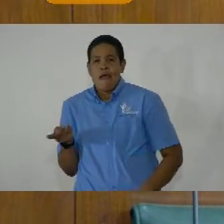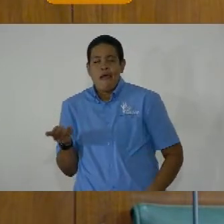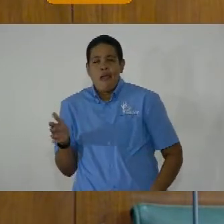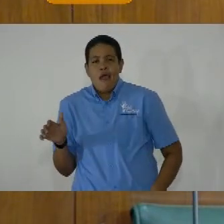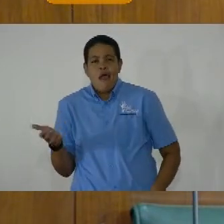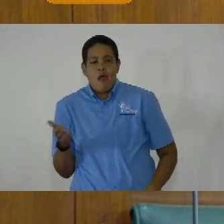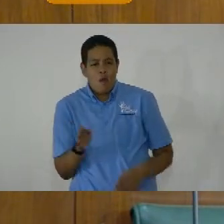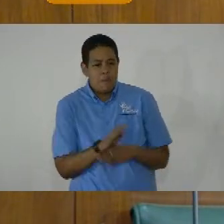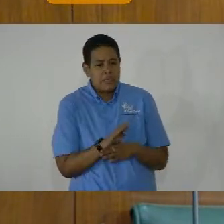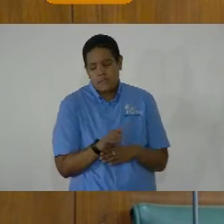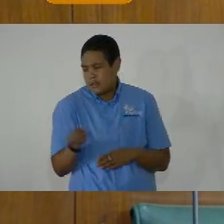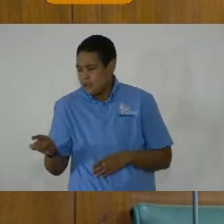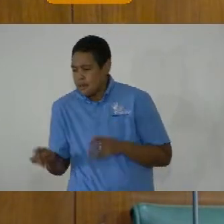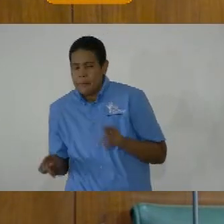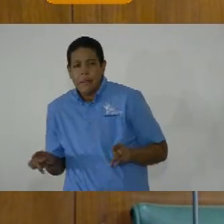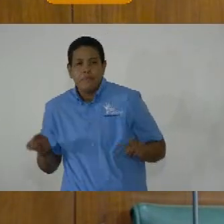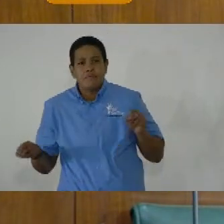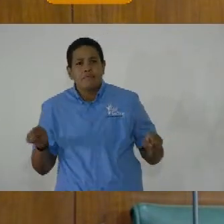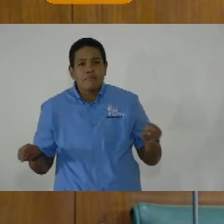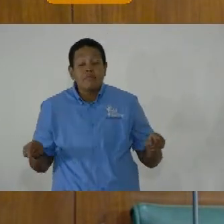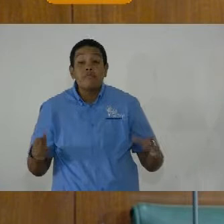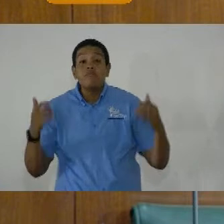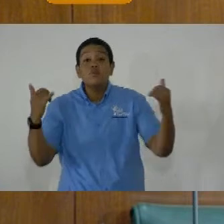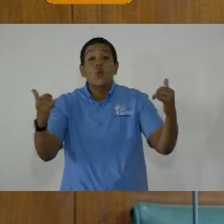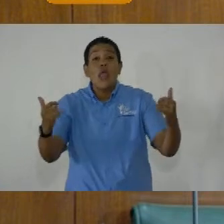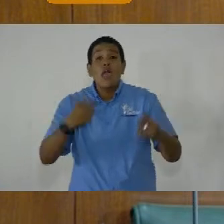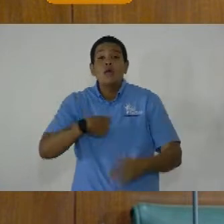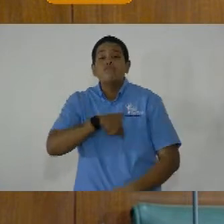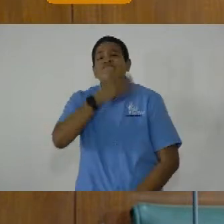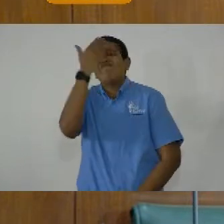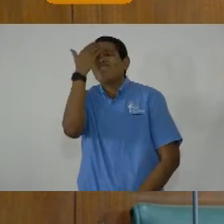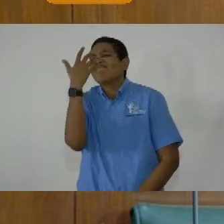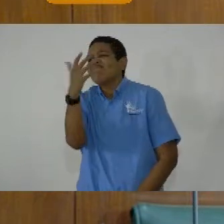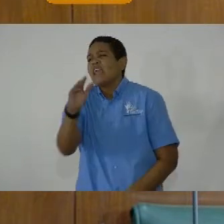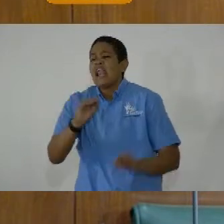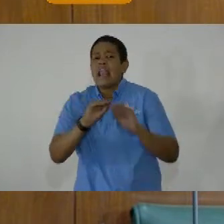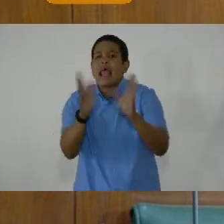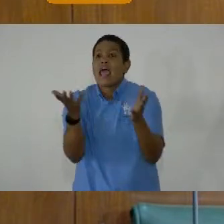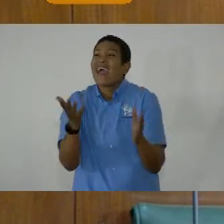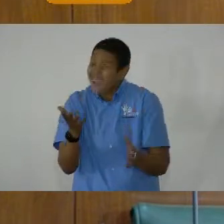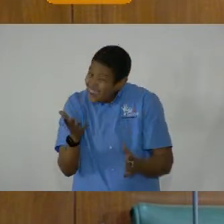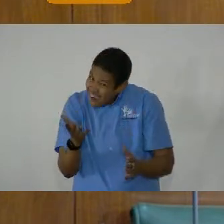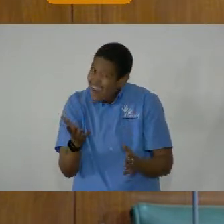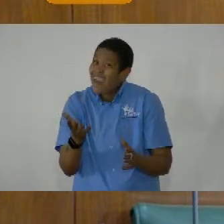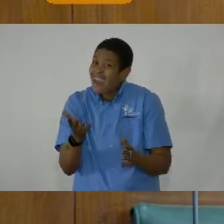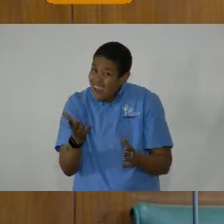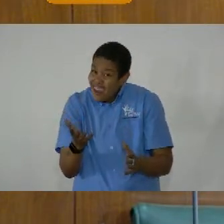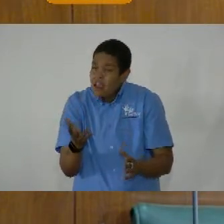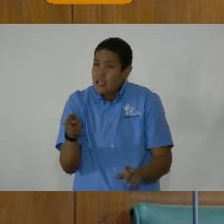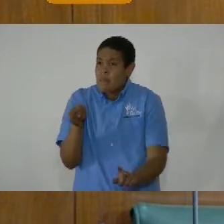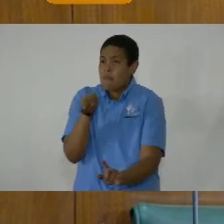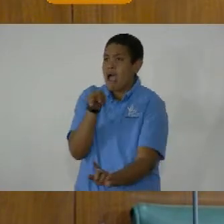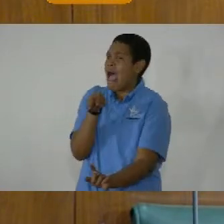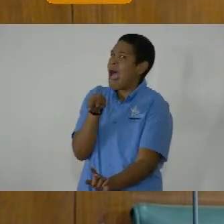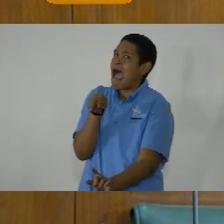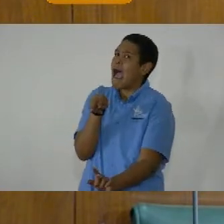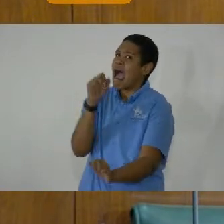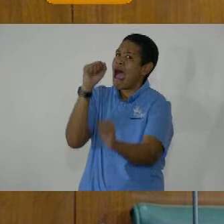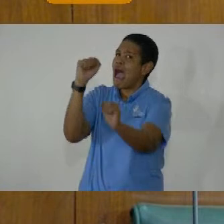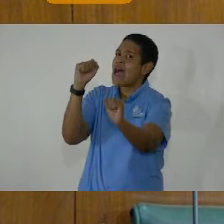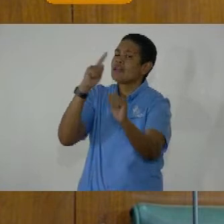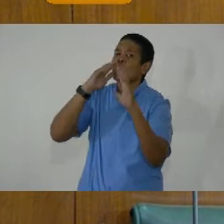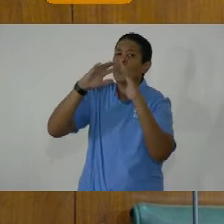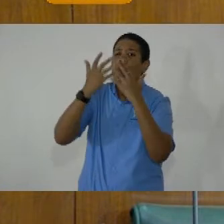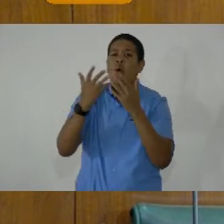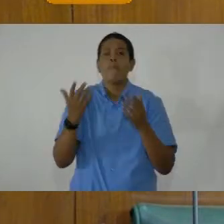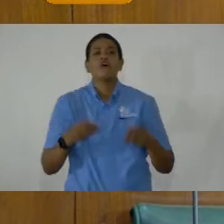Today, Madam Speaker, we are much clearer that though imperceptible, the global